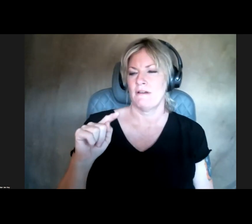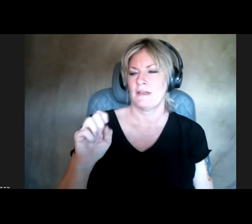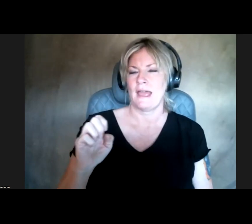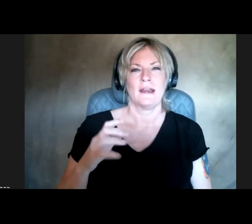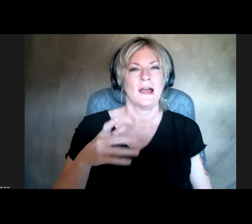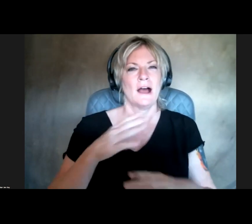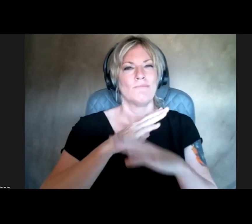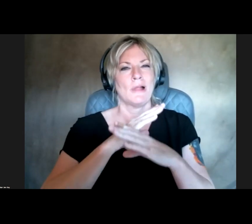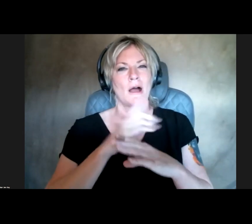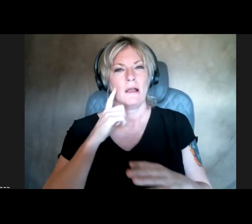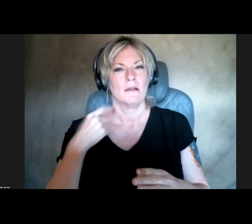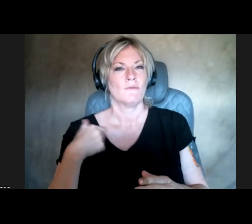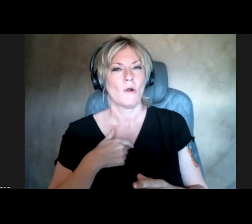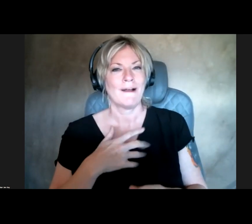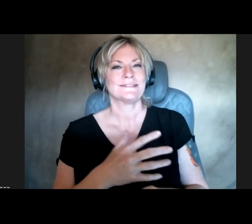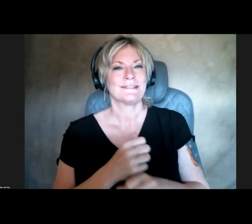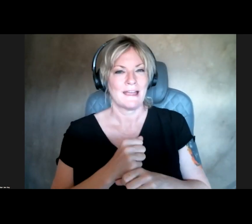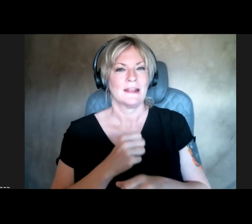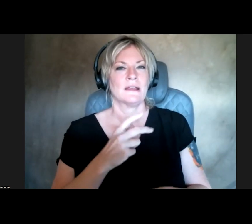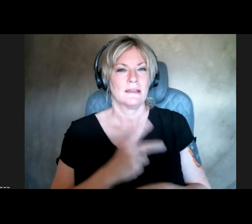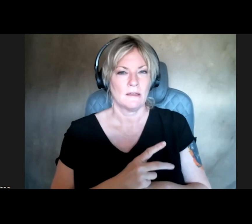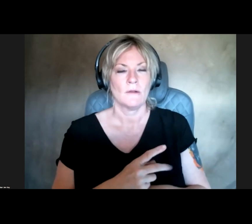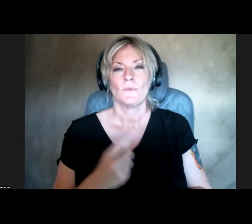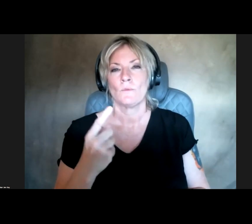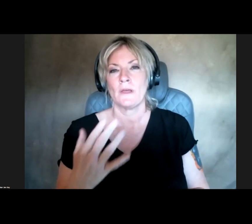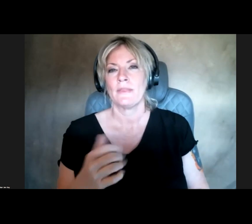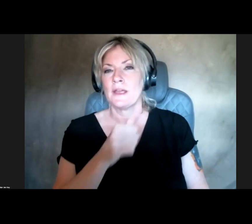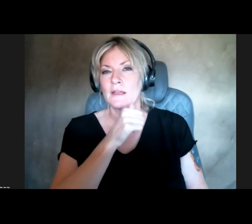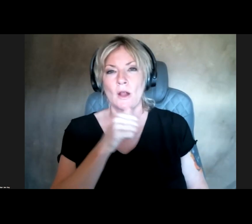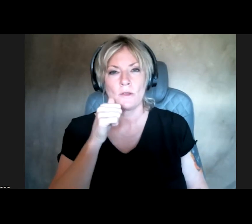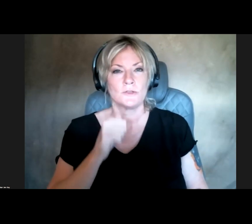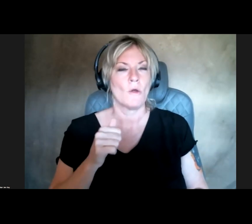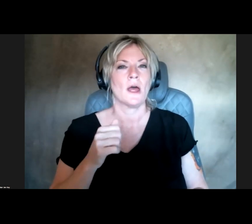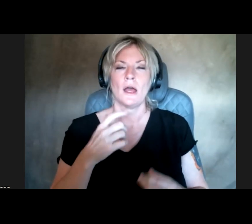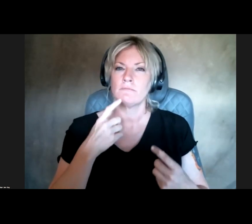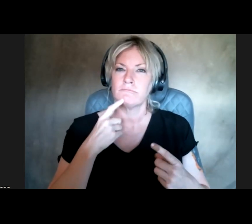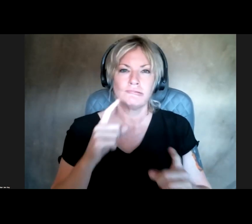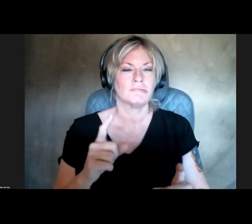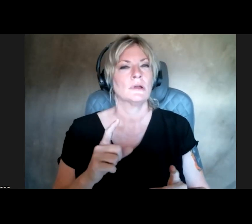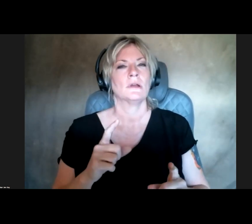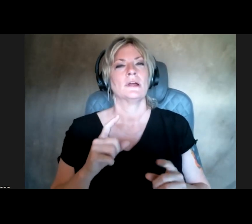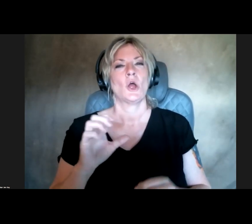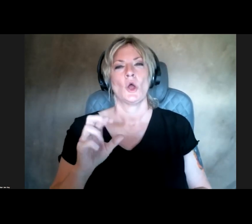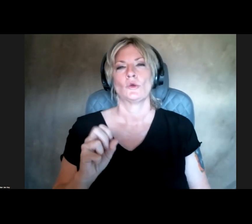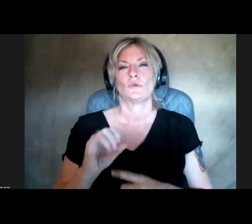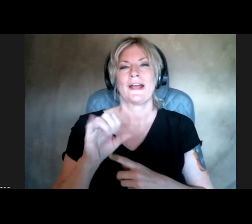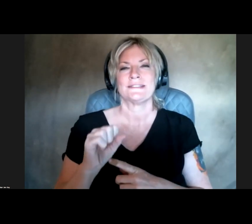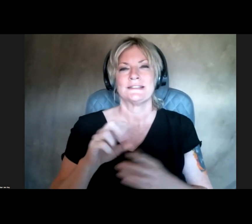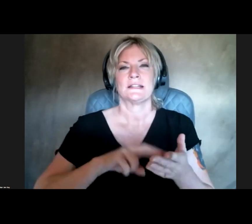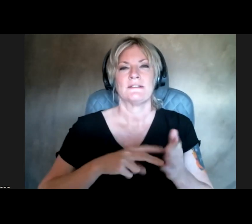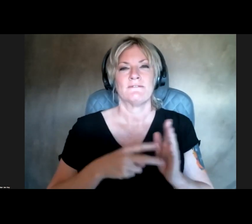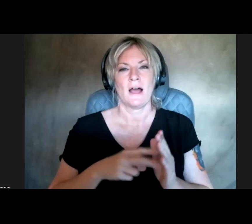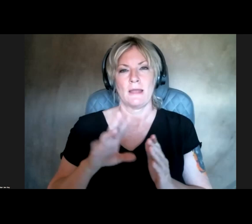blocks to us getting the kind of care. One of the things that Arizona has been so breakthrough with is the crisis is defined by